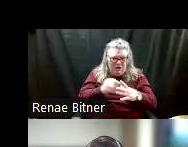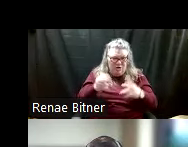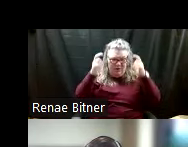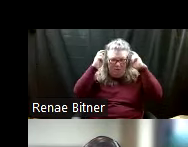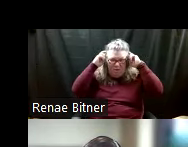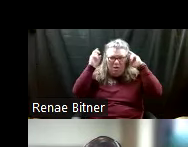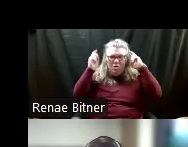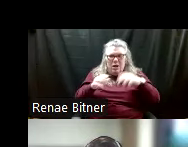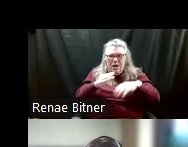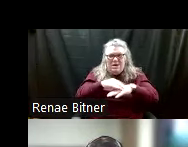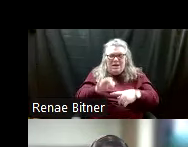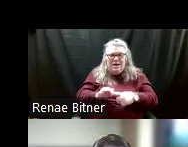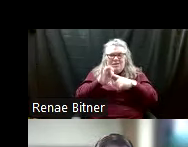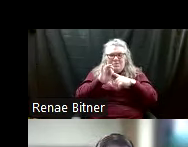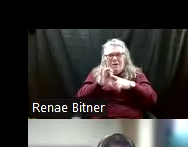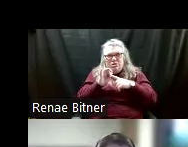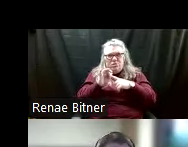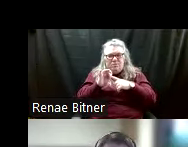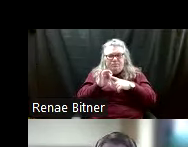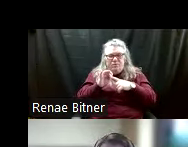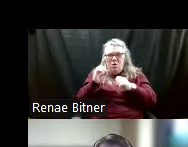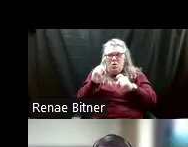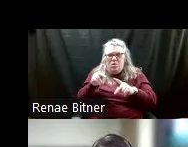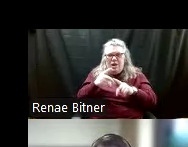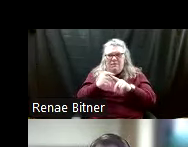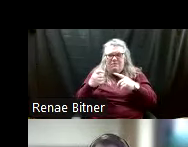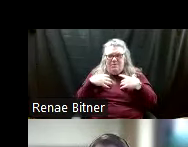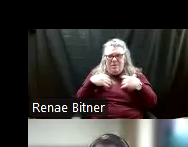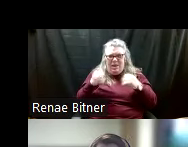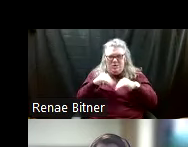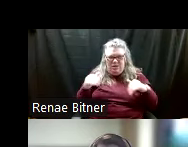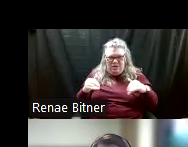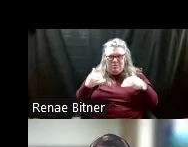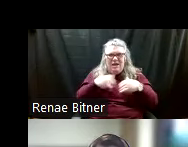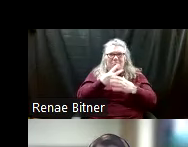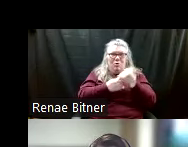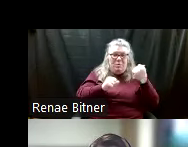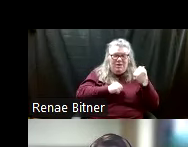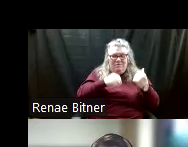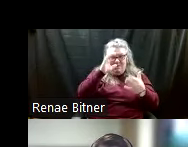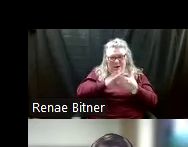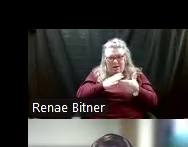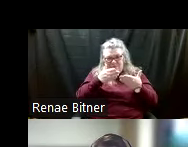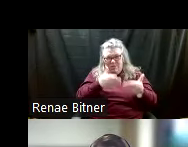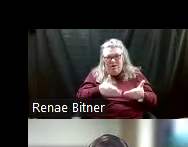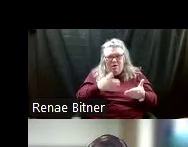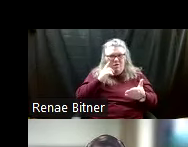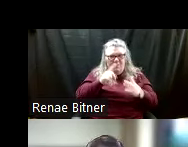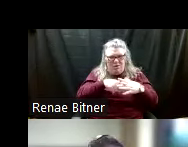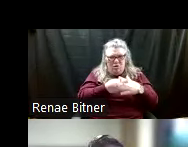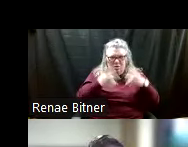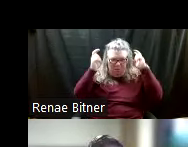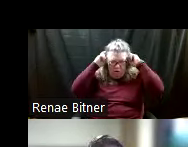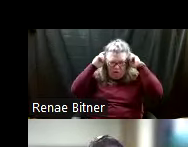had to get a special okay from the health system to have both myself and my husband there for her activation.